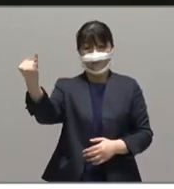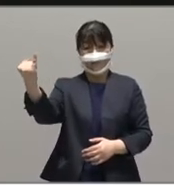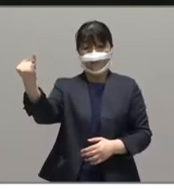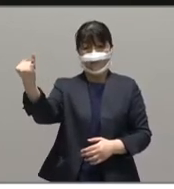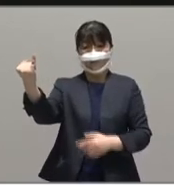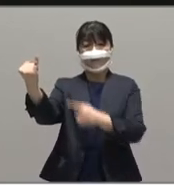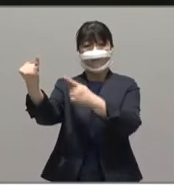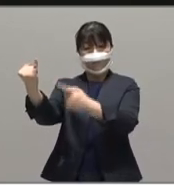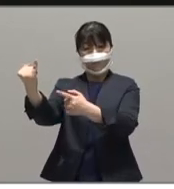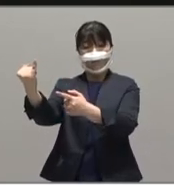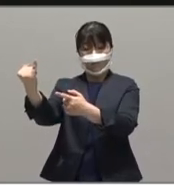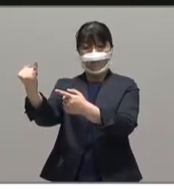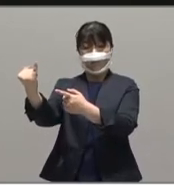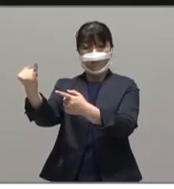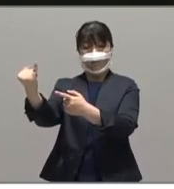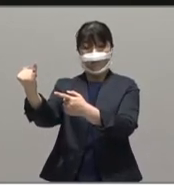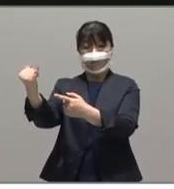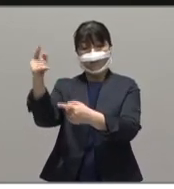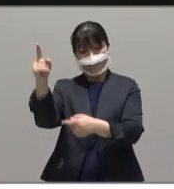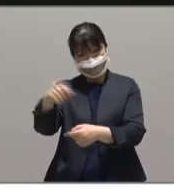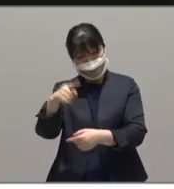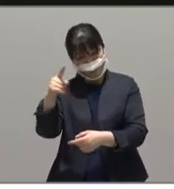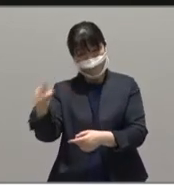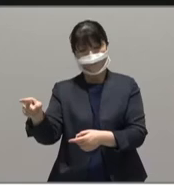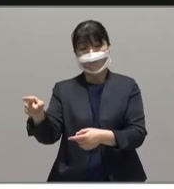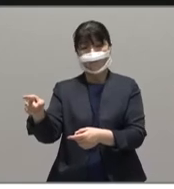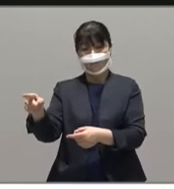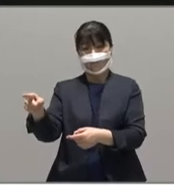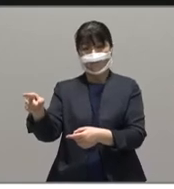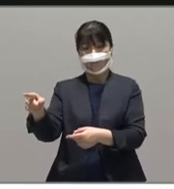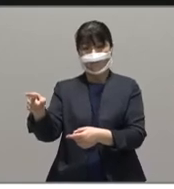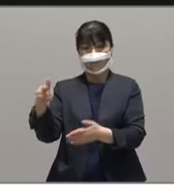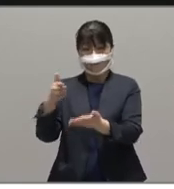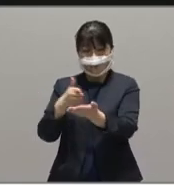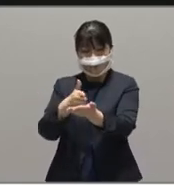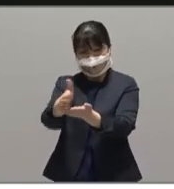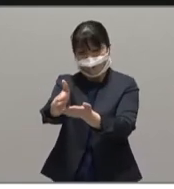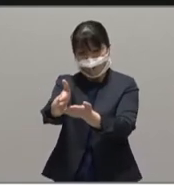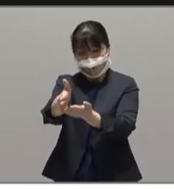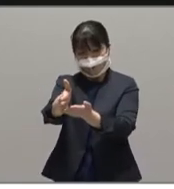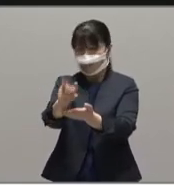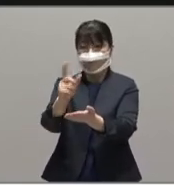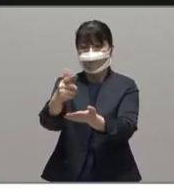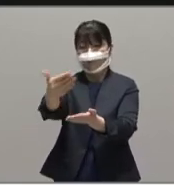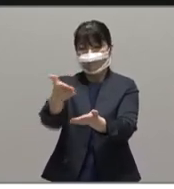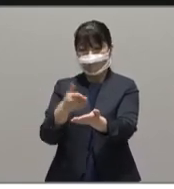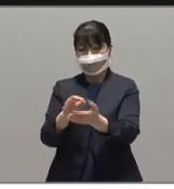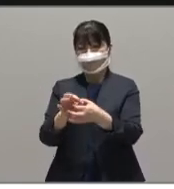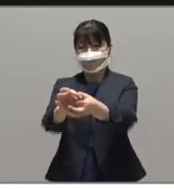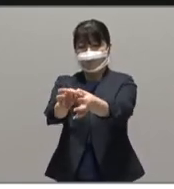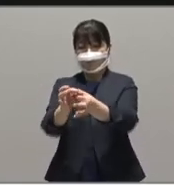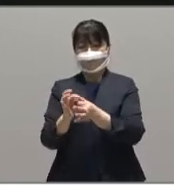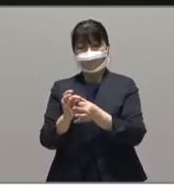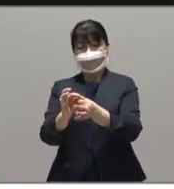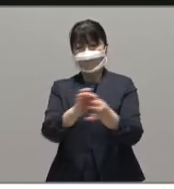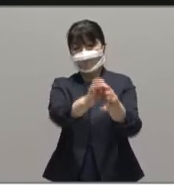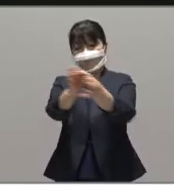Dr. Rebecca Johnson earlier today talked about that from protecting and cherishing